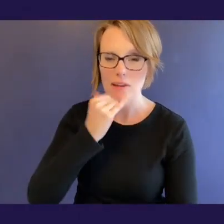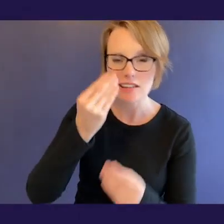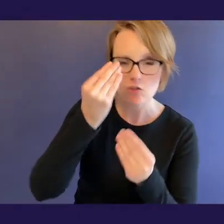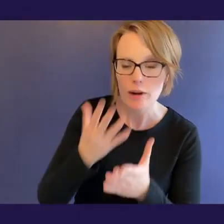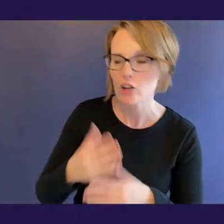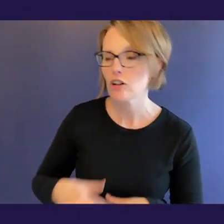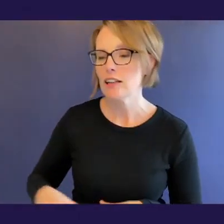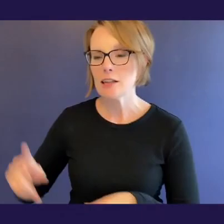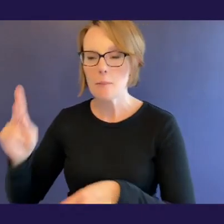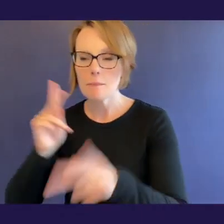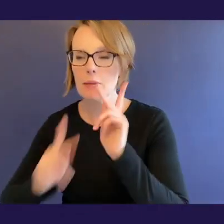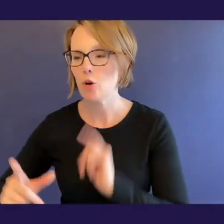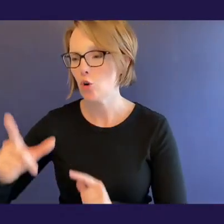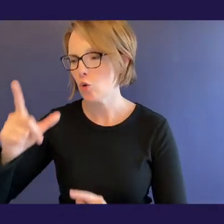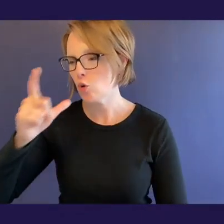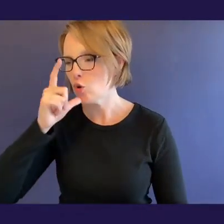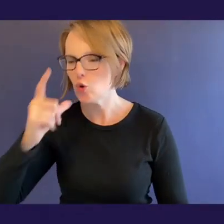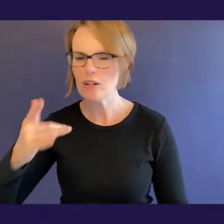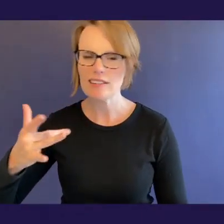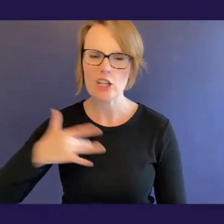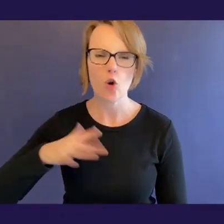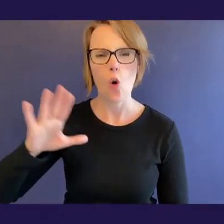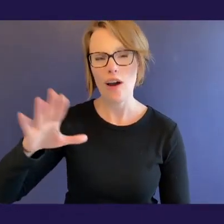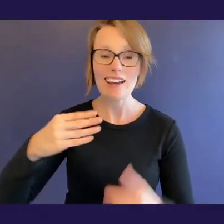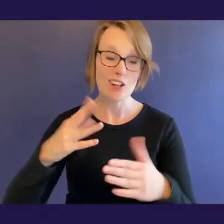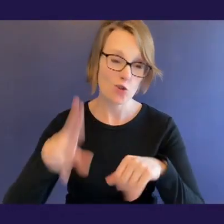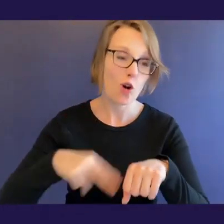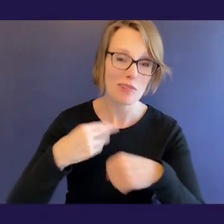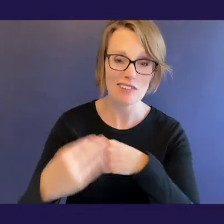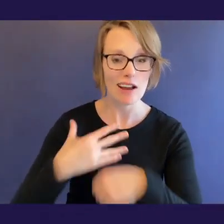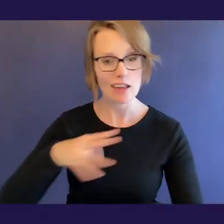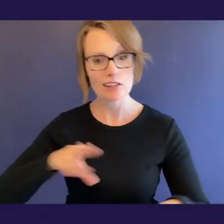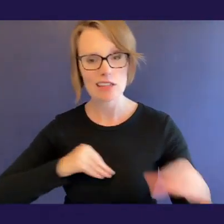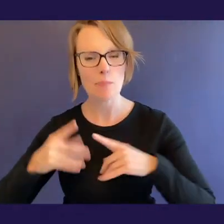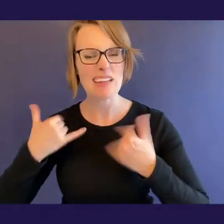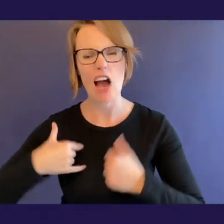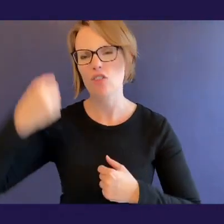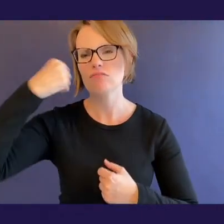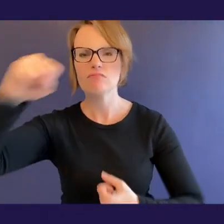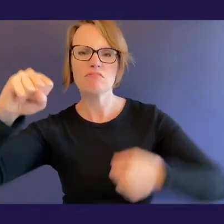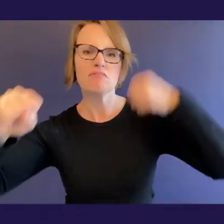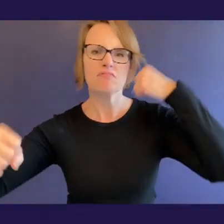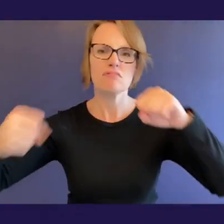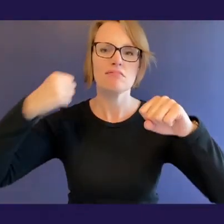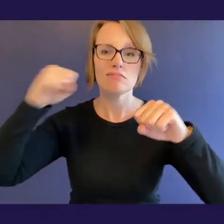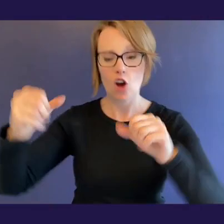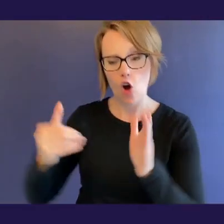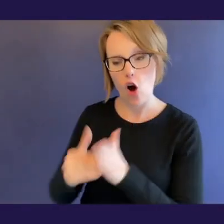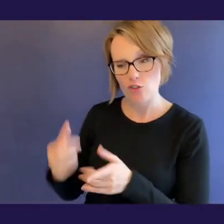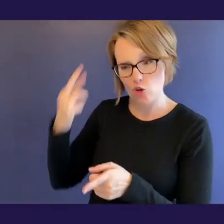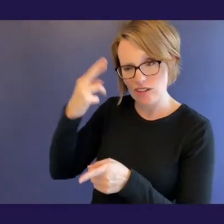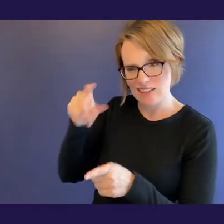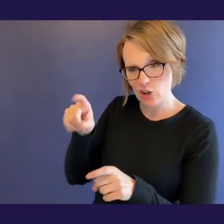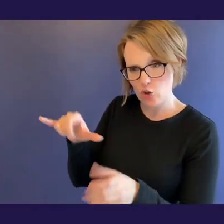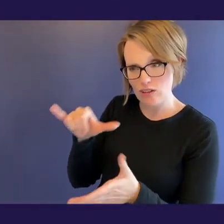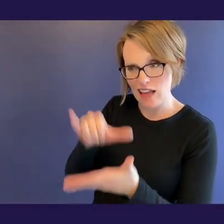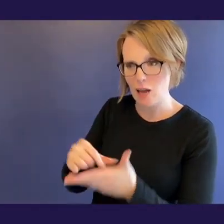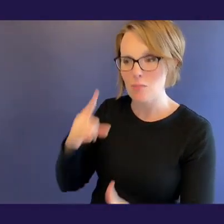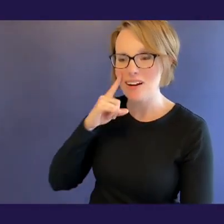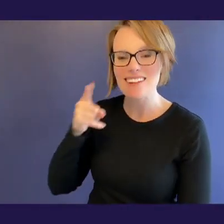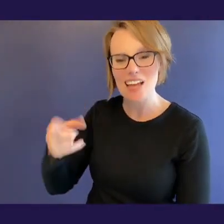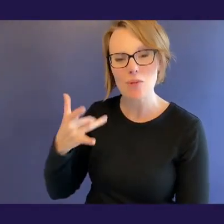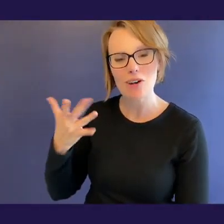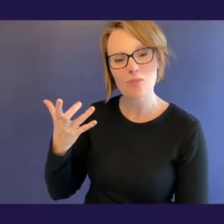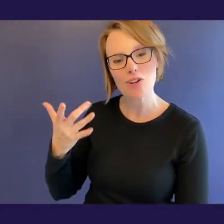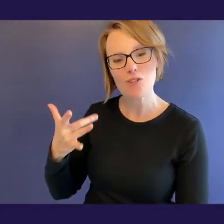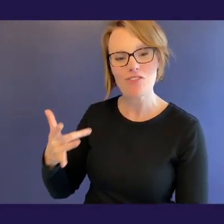rejecting advice that they would normally take on, are often doing that because they want to feel part of a community who's